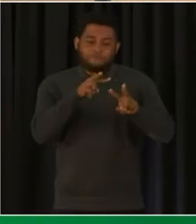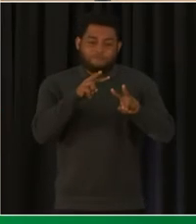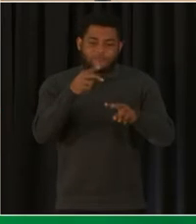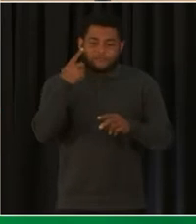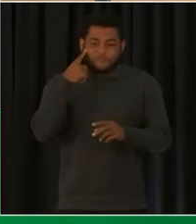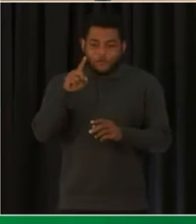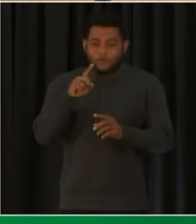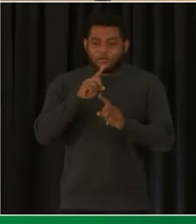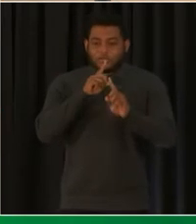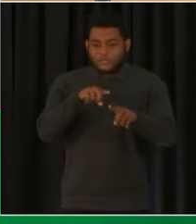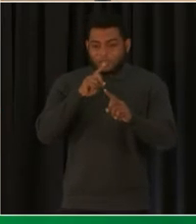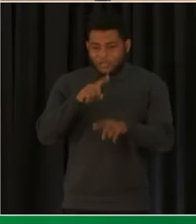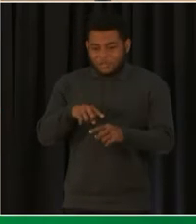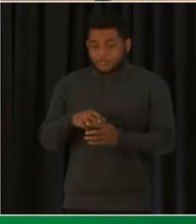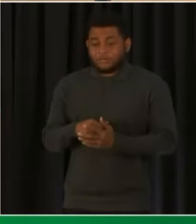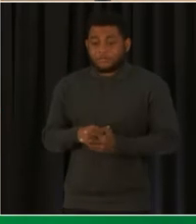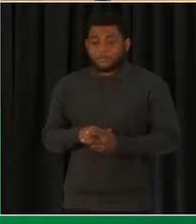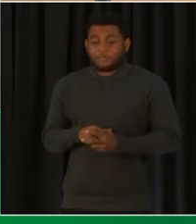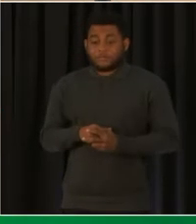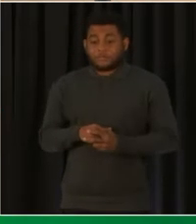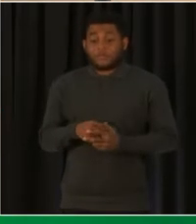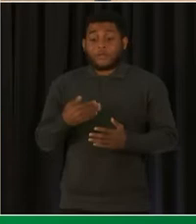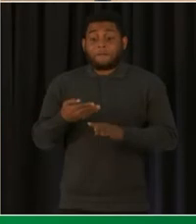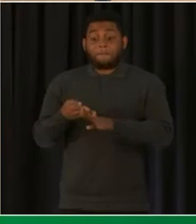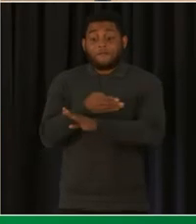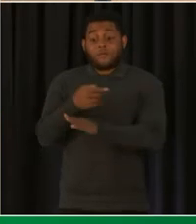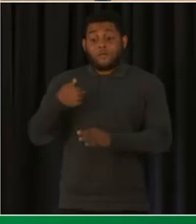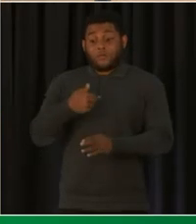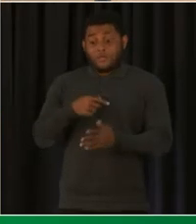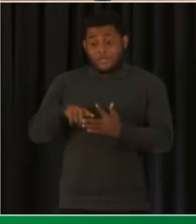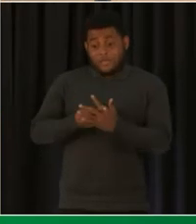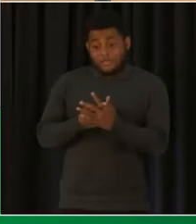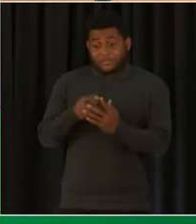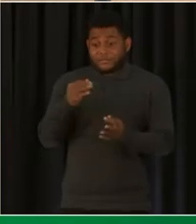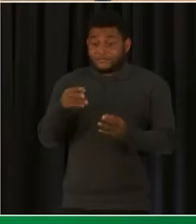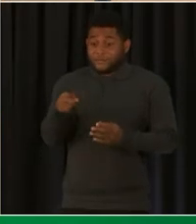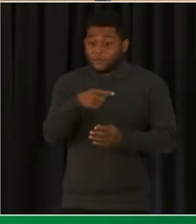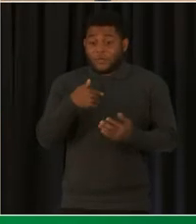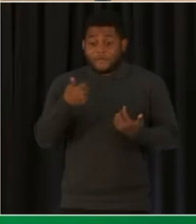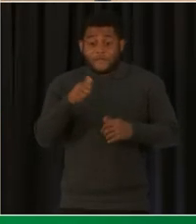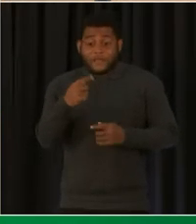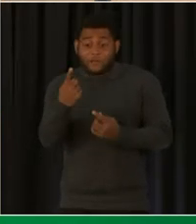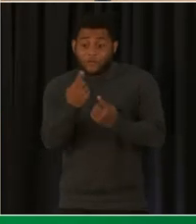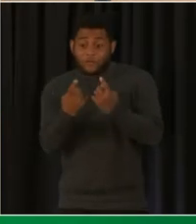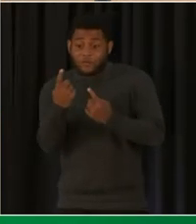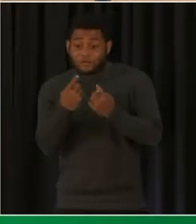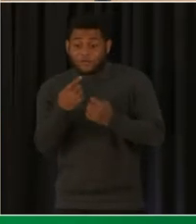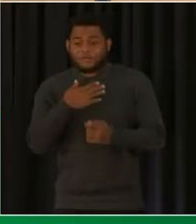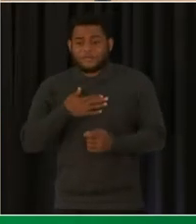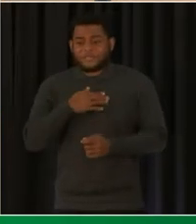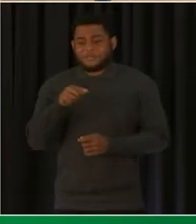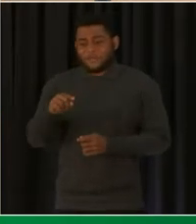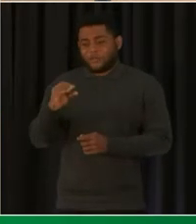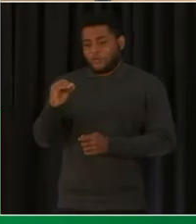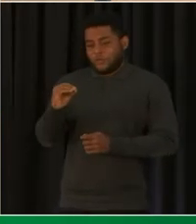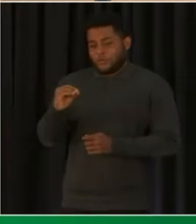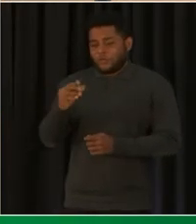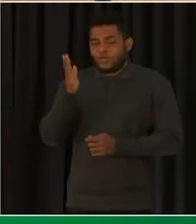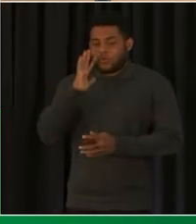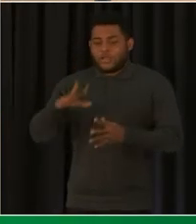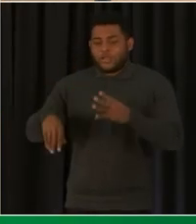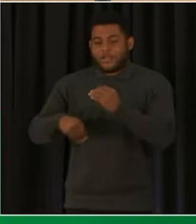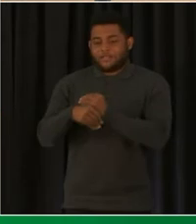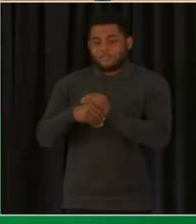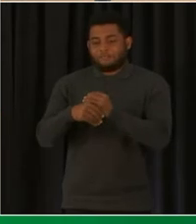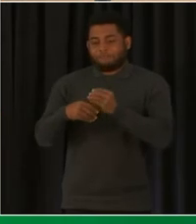started, I'd like to remind everyone that if you would like to ask a question at any time during the call, you can press 0 and you will be added into our speaker